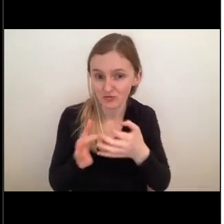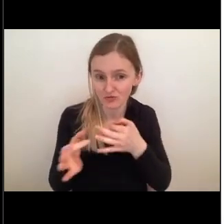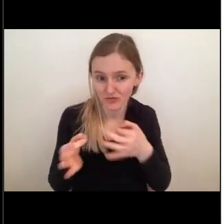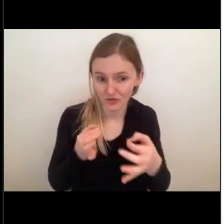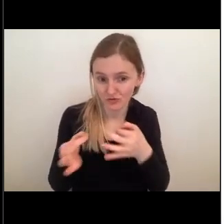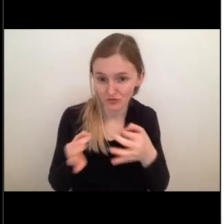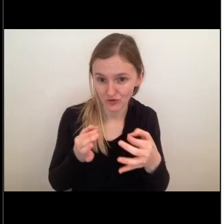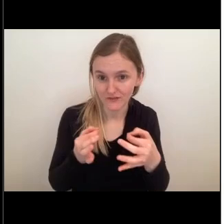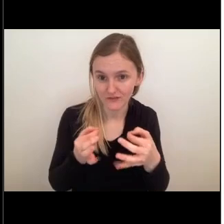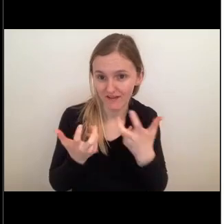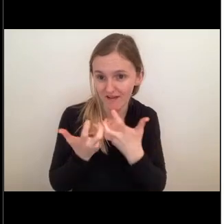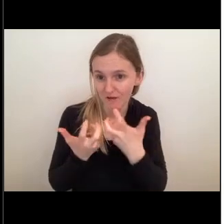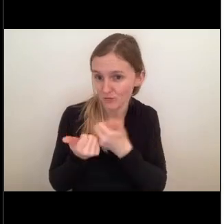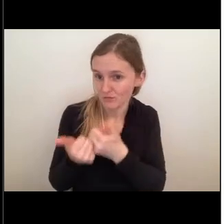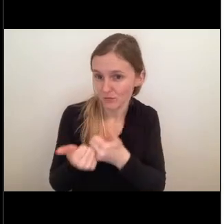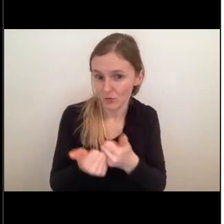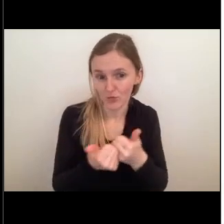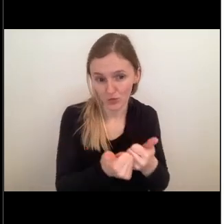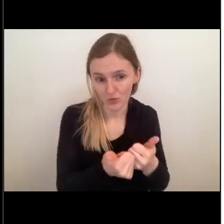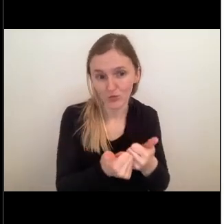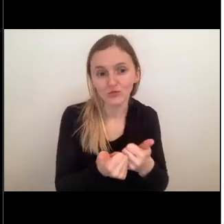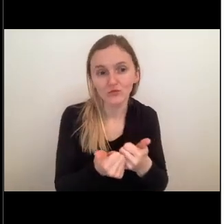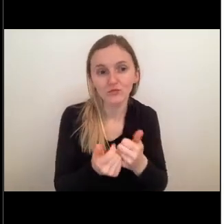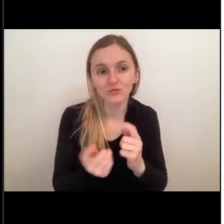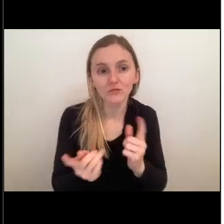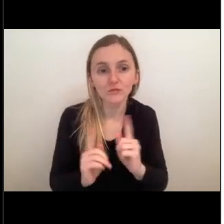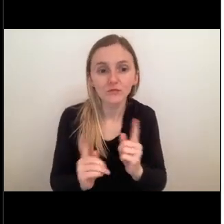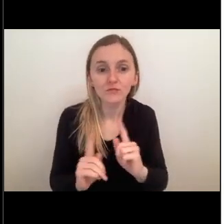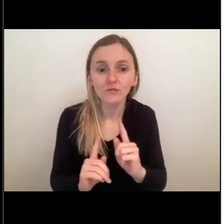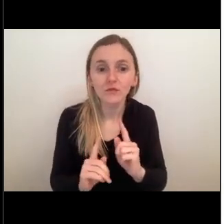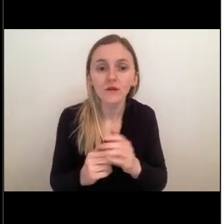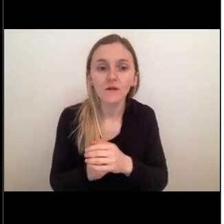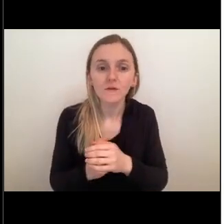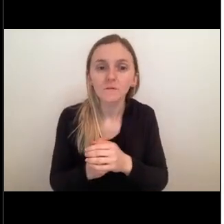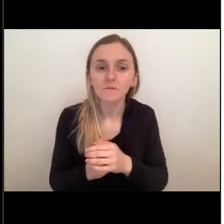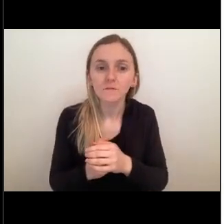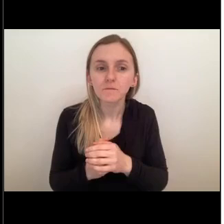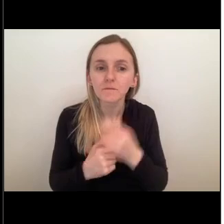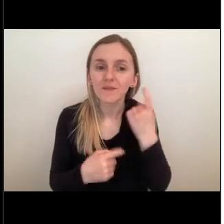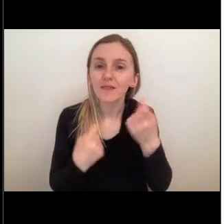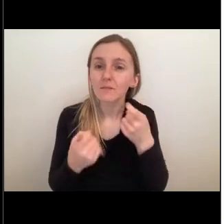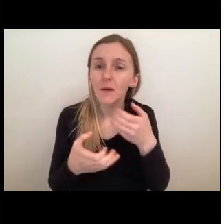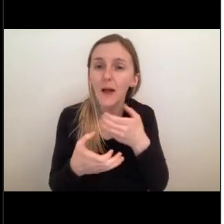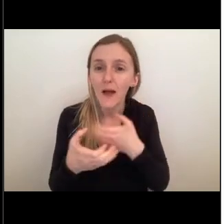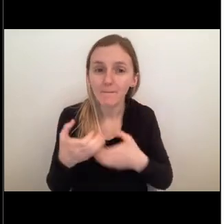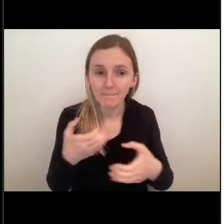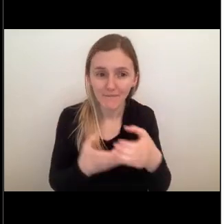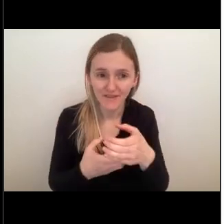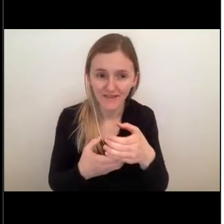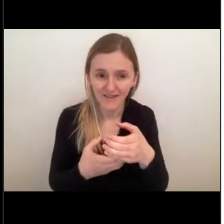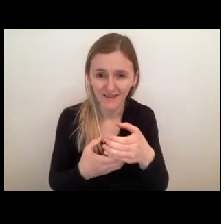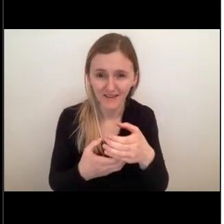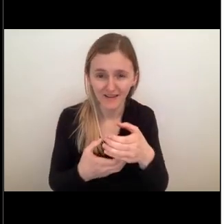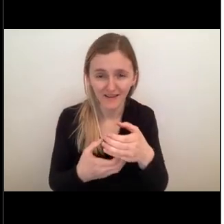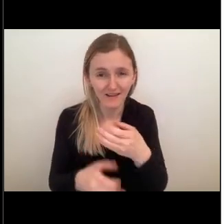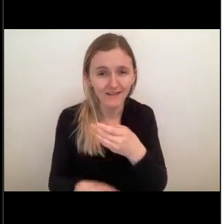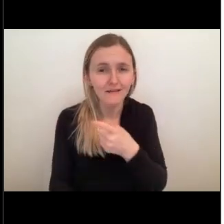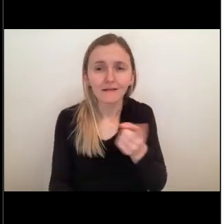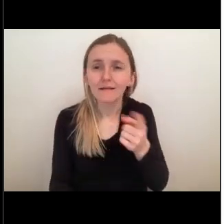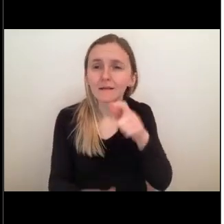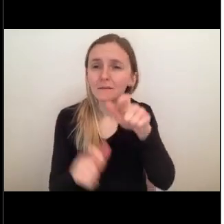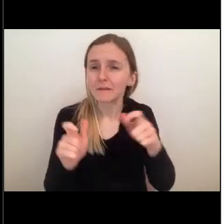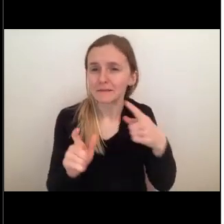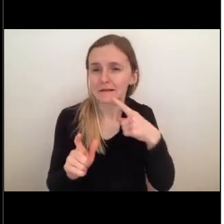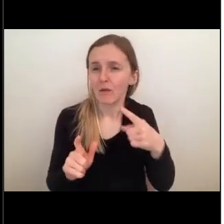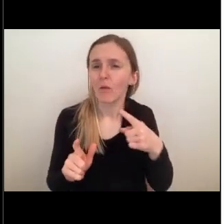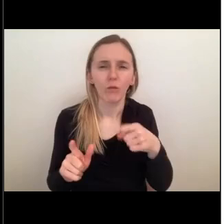our young people as well is having empathy for our young people. So there's a myth that our young people don't feel empathy. Certainly when